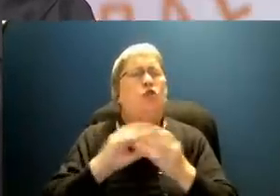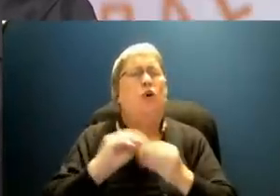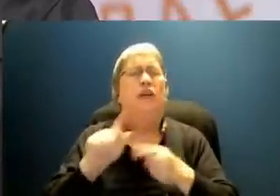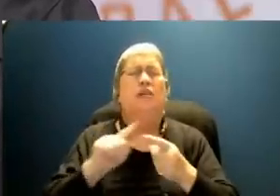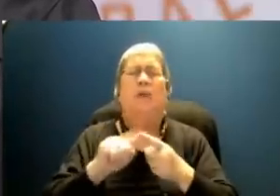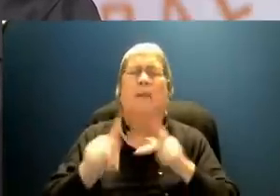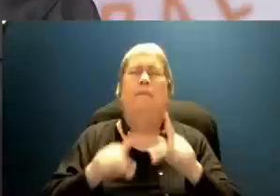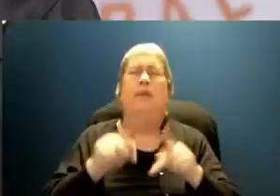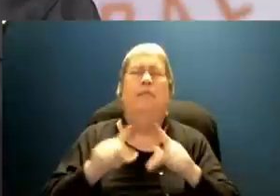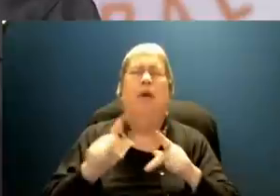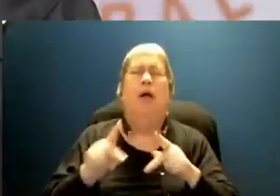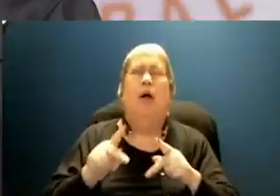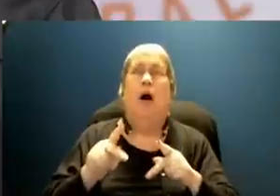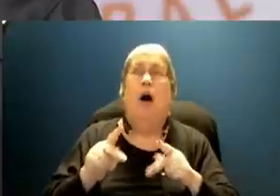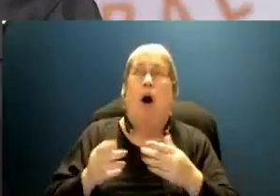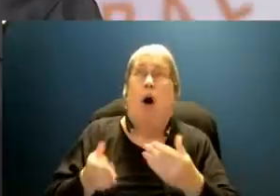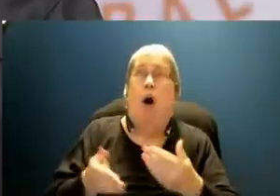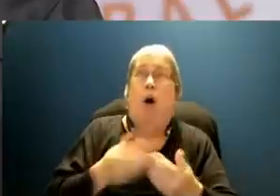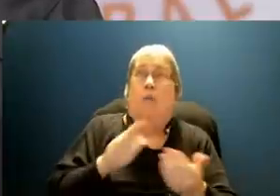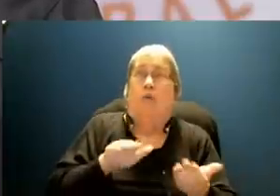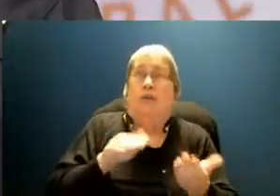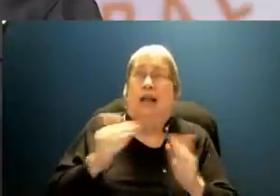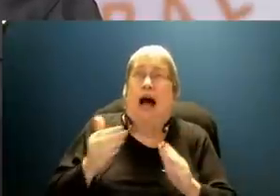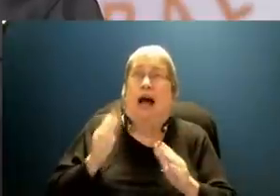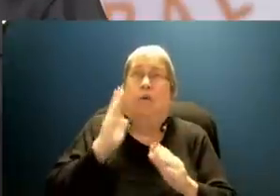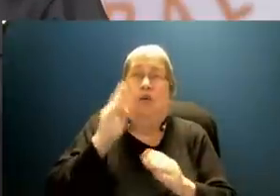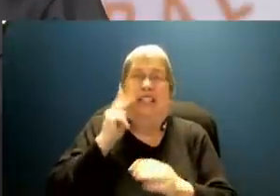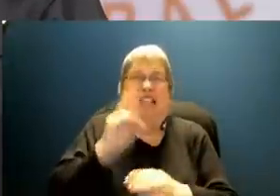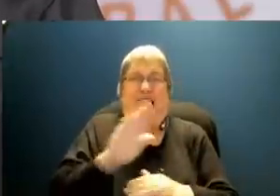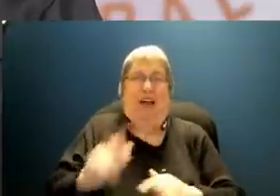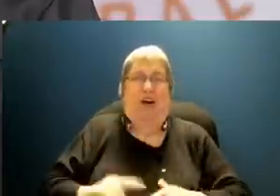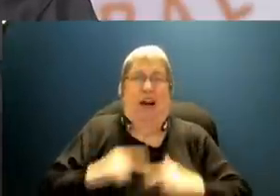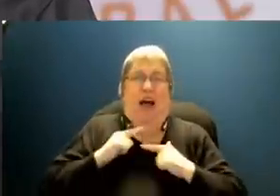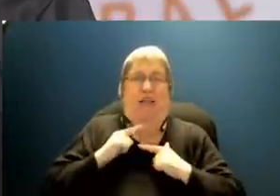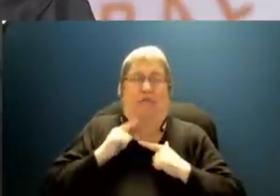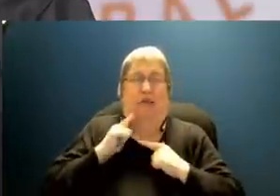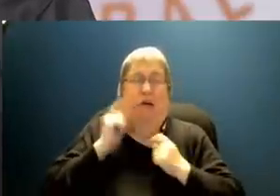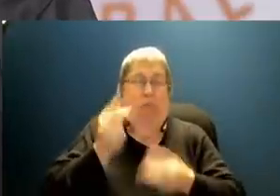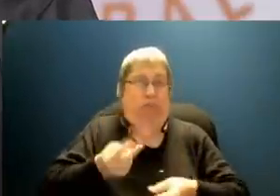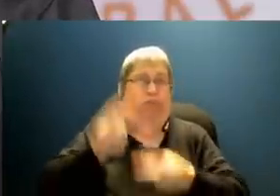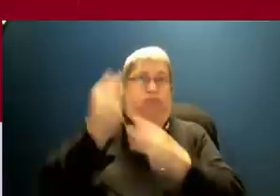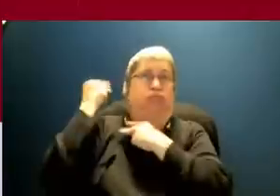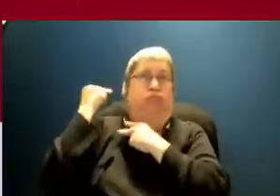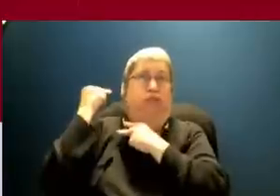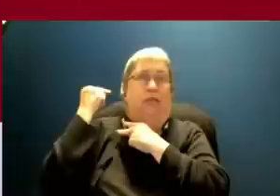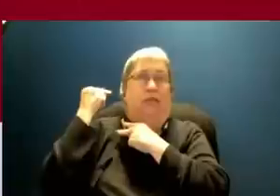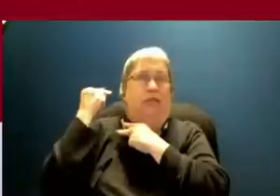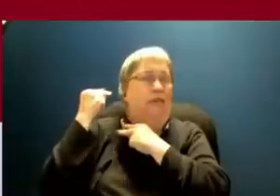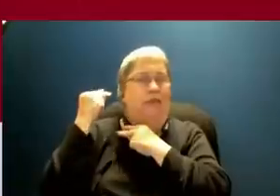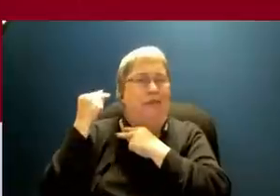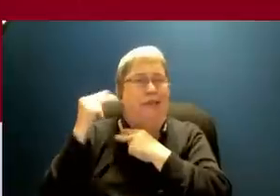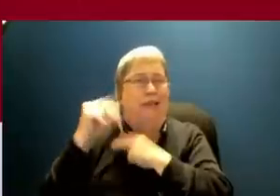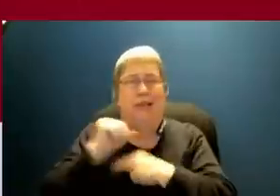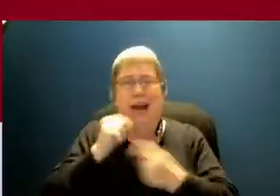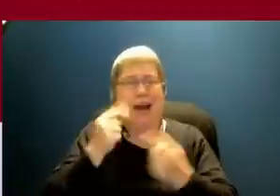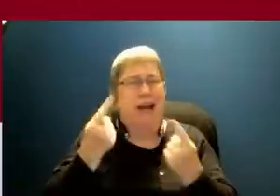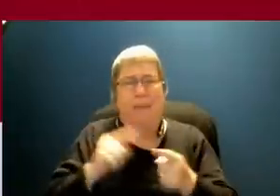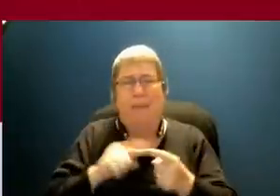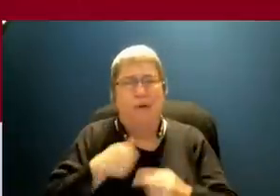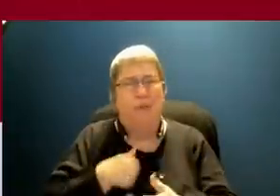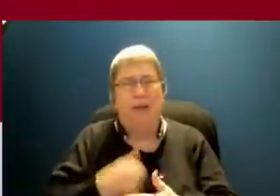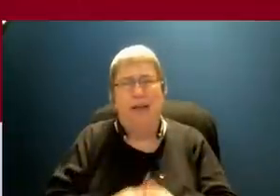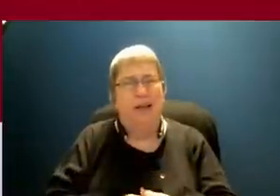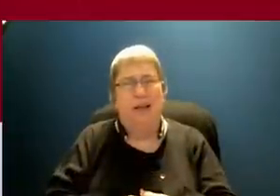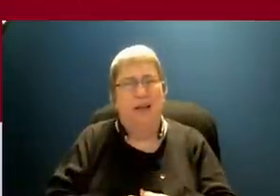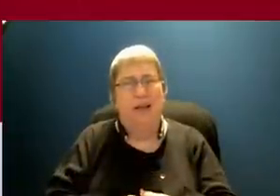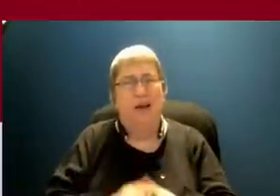flash before their eyes when they face death. It's not exactly what happened to me. On the day I thought I may